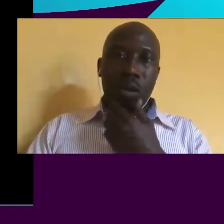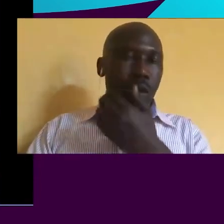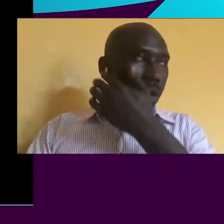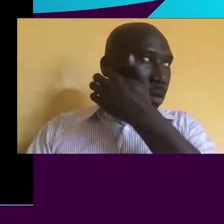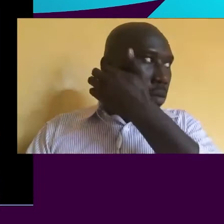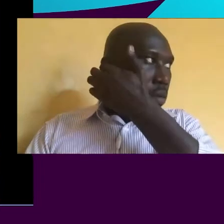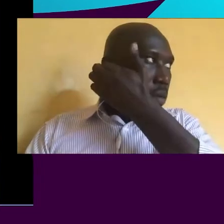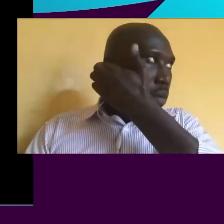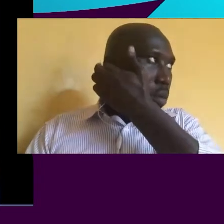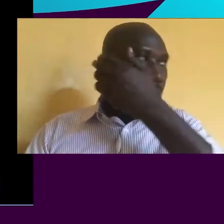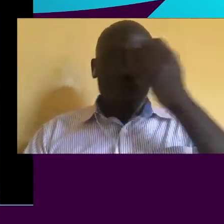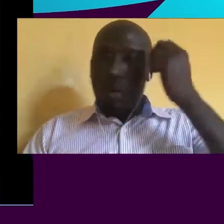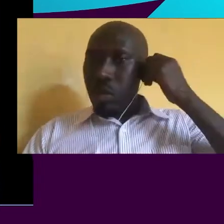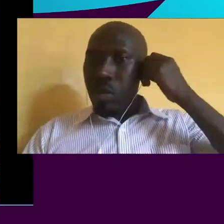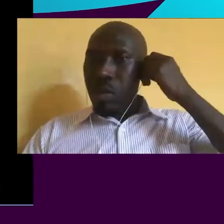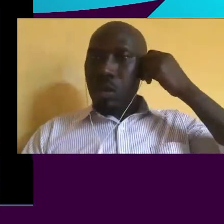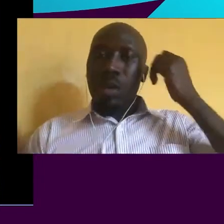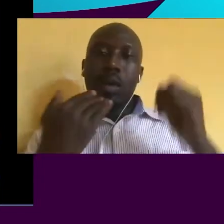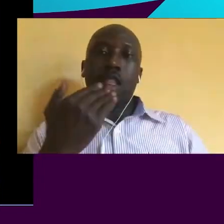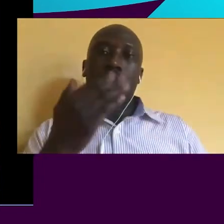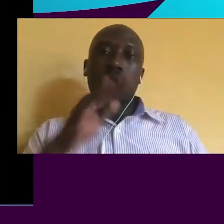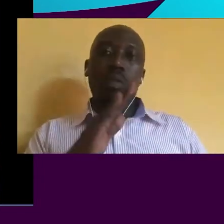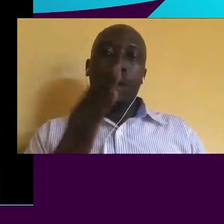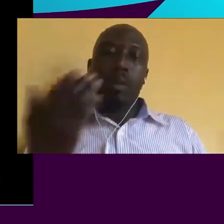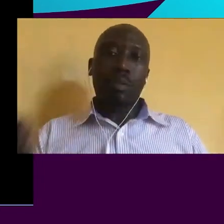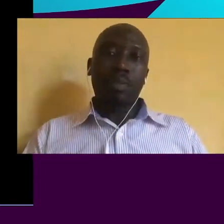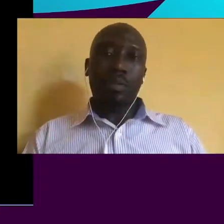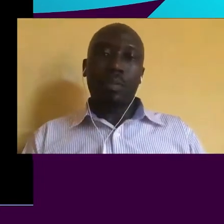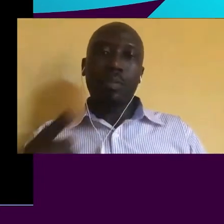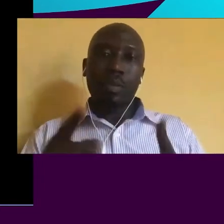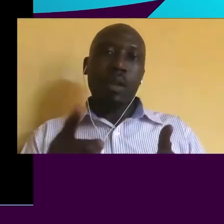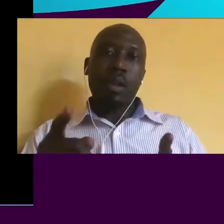Thank you so much, Mr. Moderator.